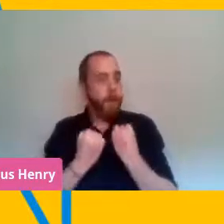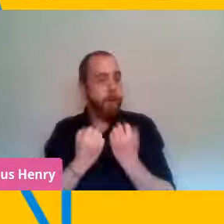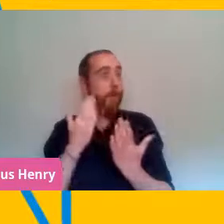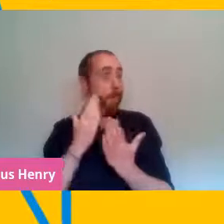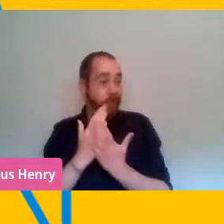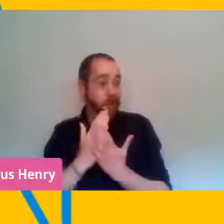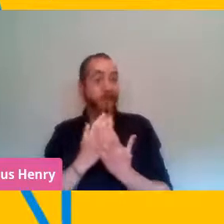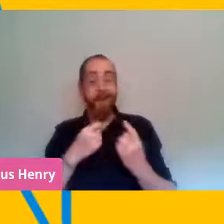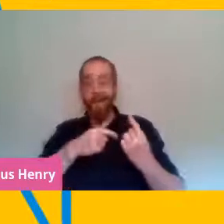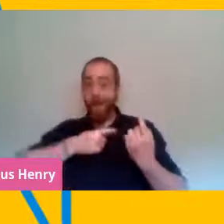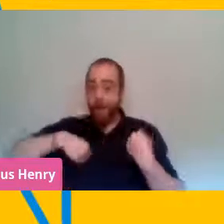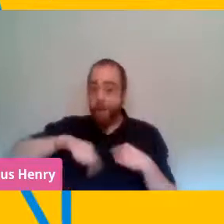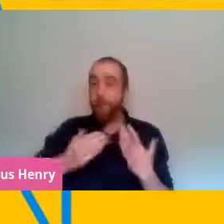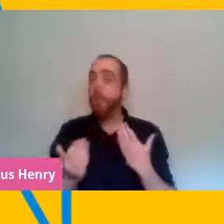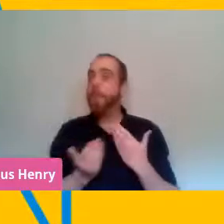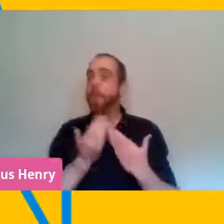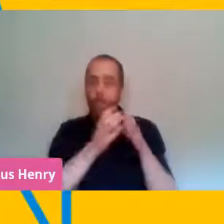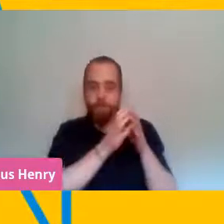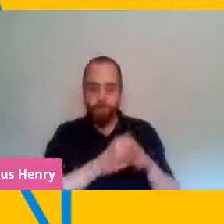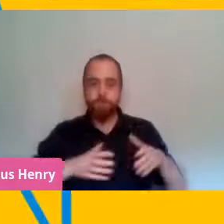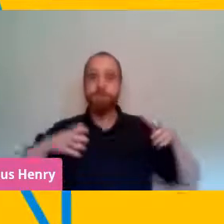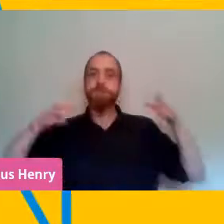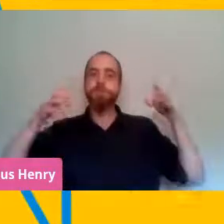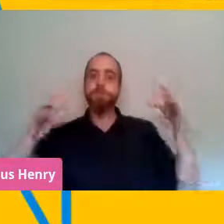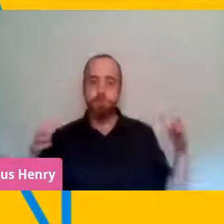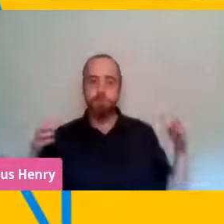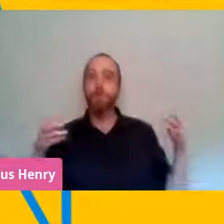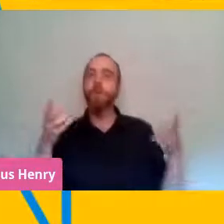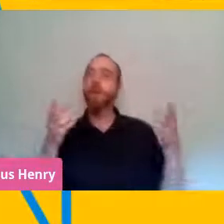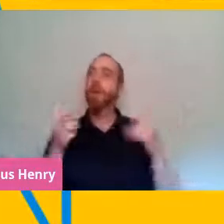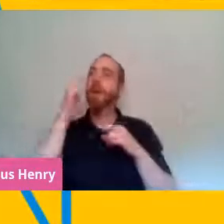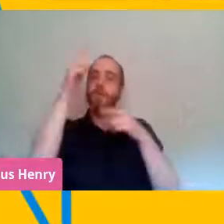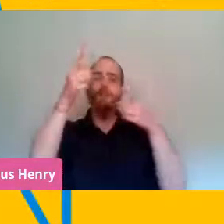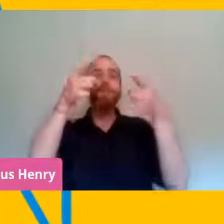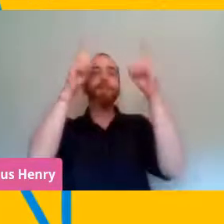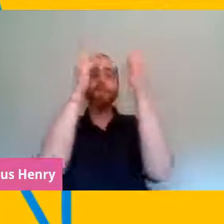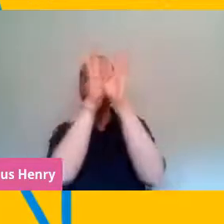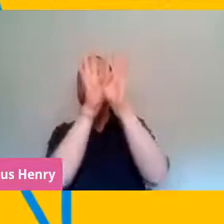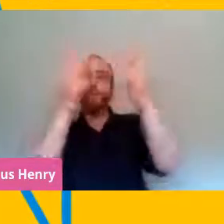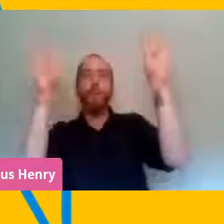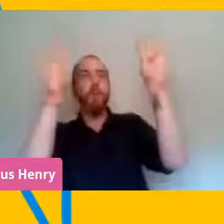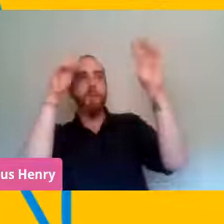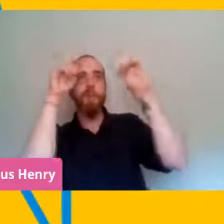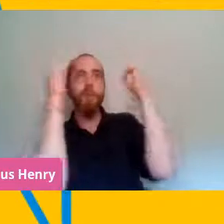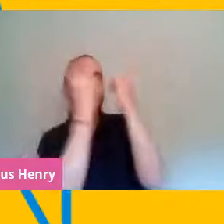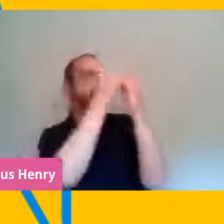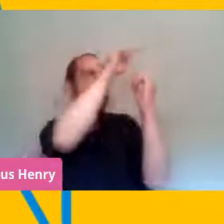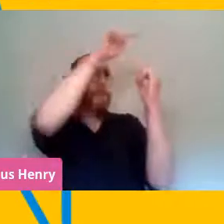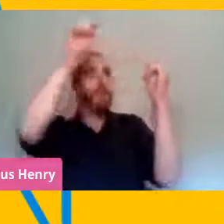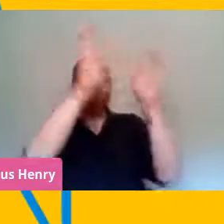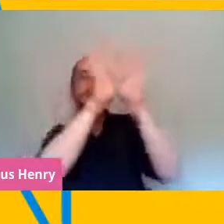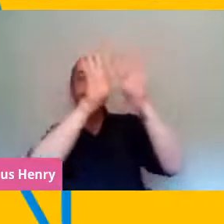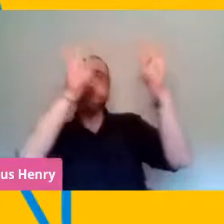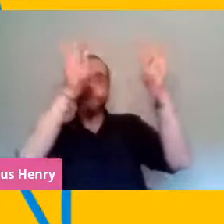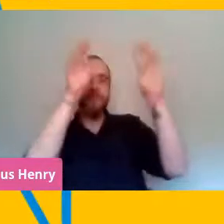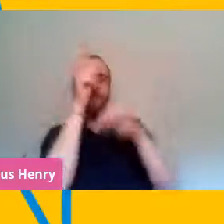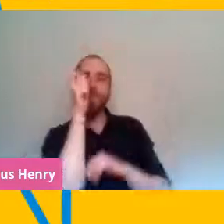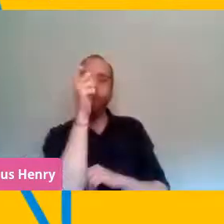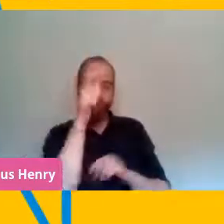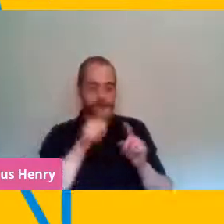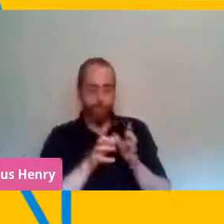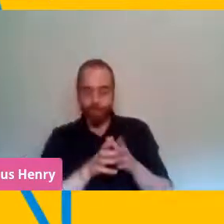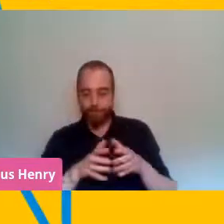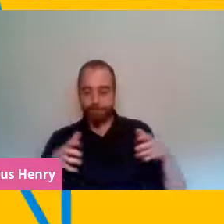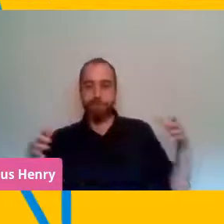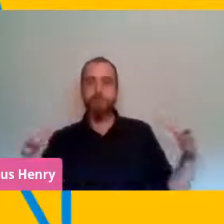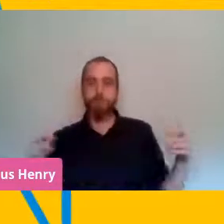And, casualized workers are an increasing majority in the sector. Okay, so there's a lot of us. If not in the union, in